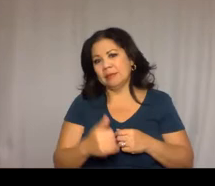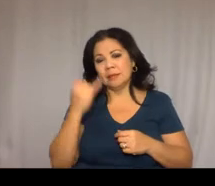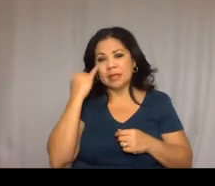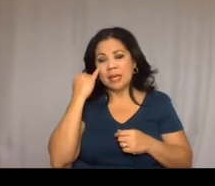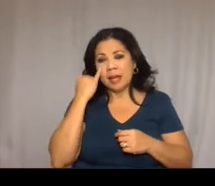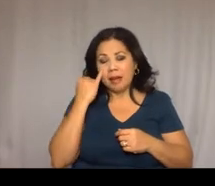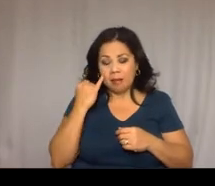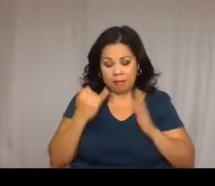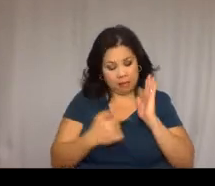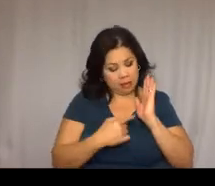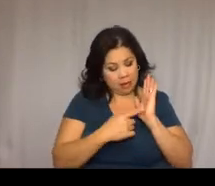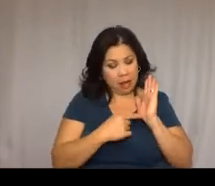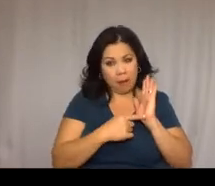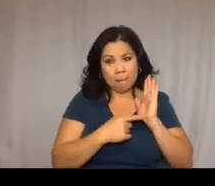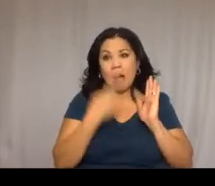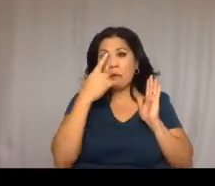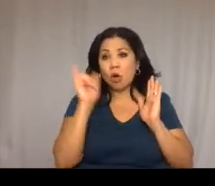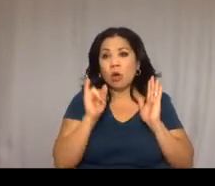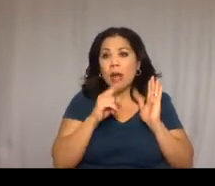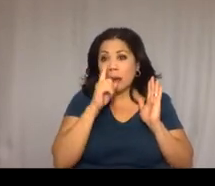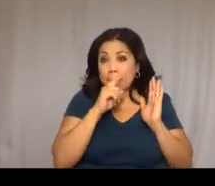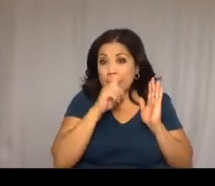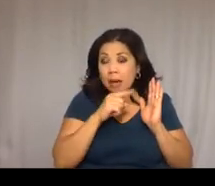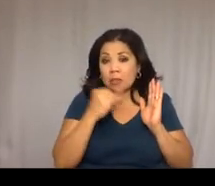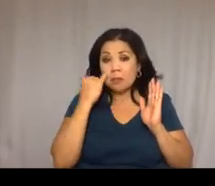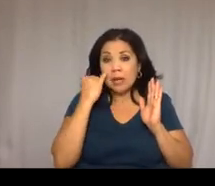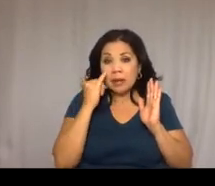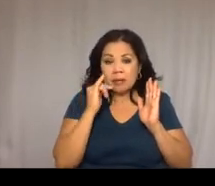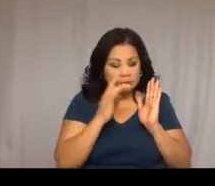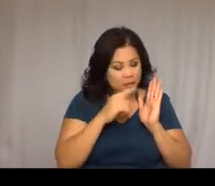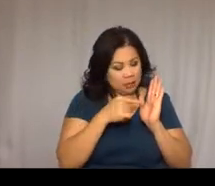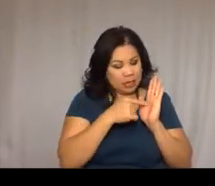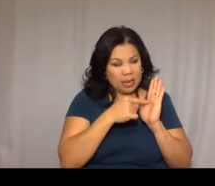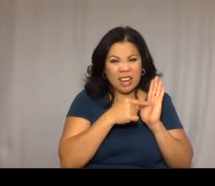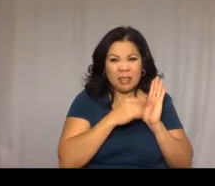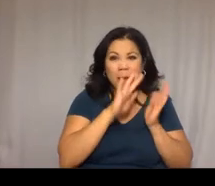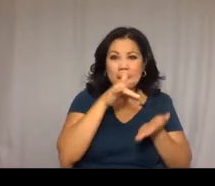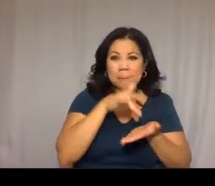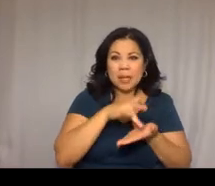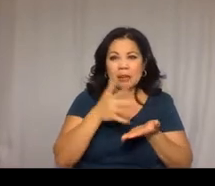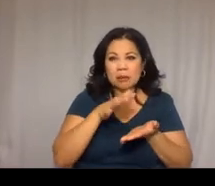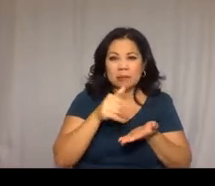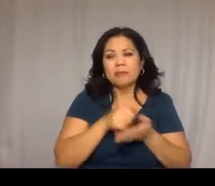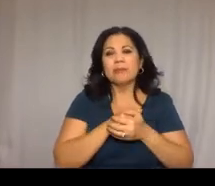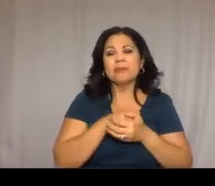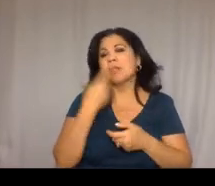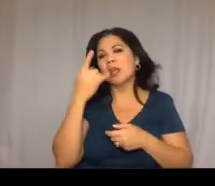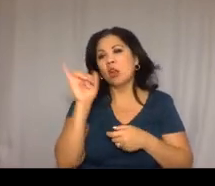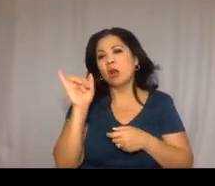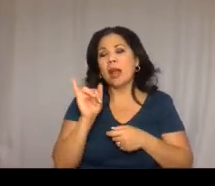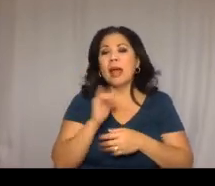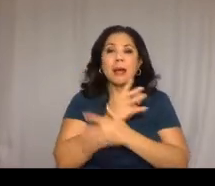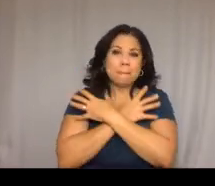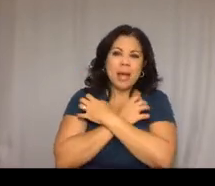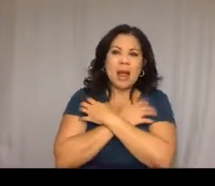at the bottom, this is going to look like a mouse. But I think if I put the nose kind of more in the middle, it'll probably look more like a